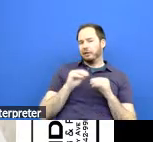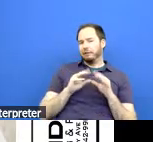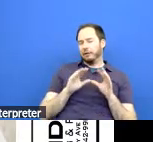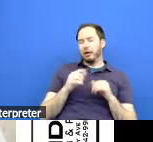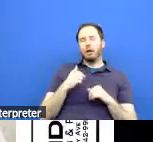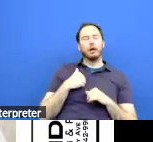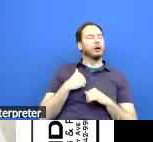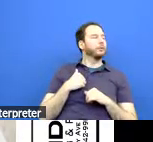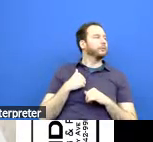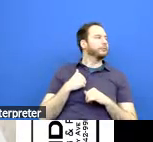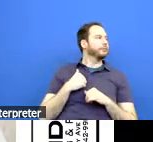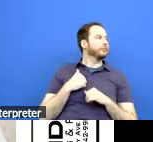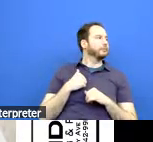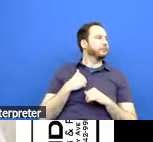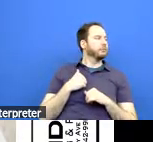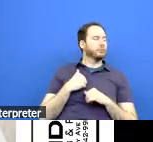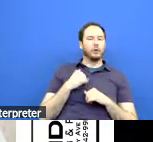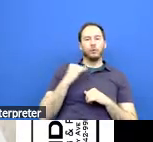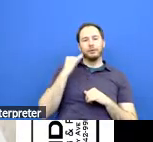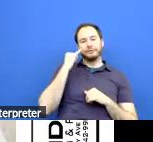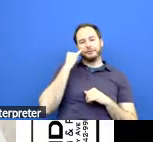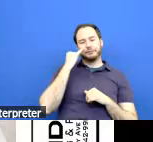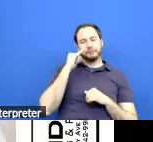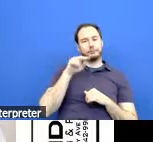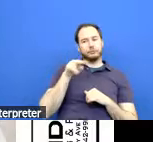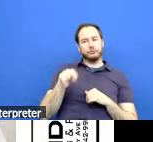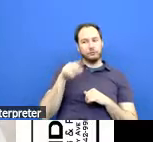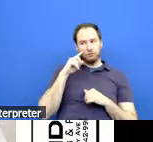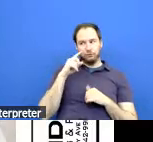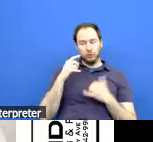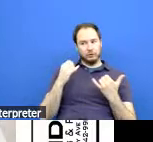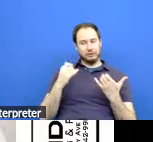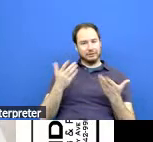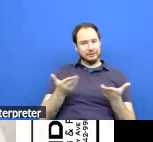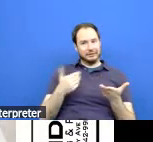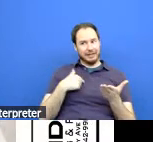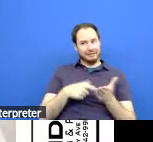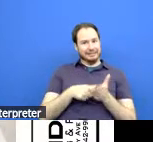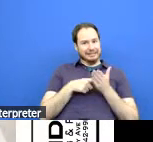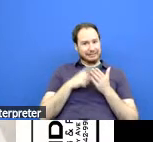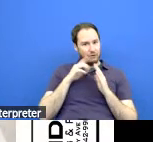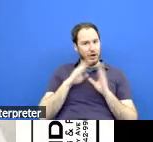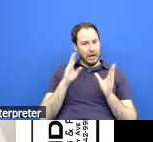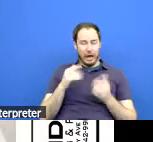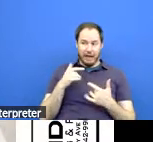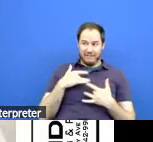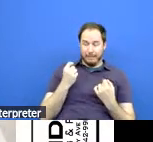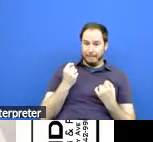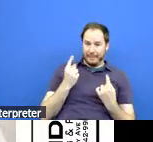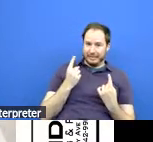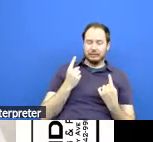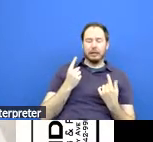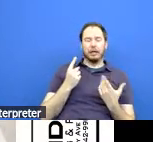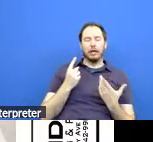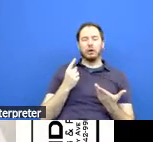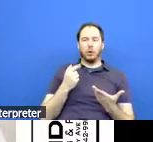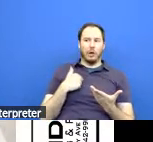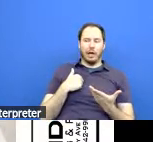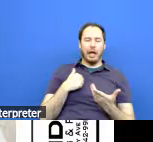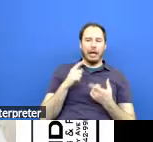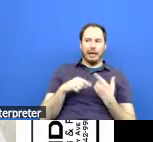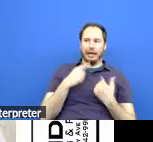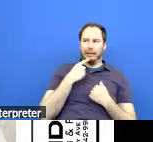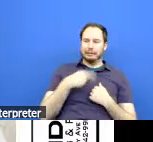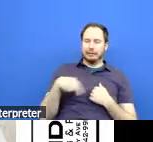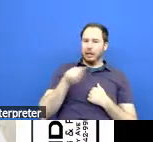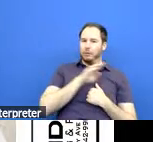so, when you look at the need for housing, it makes a lot of sense. So like I said, I can't speak for the rest